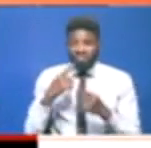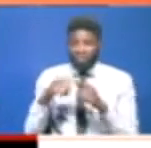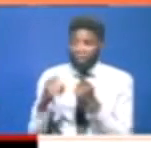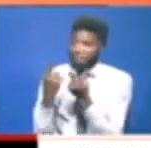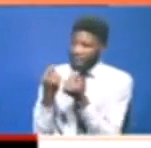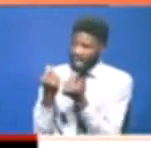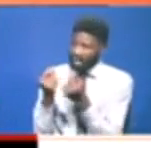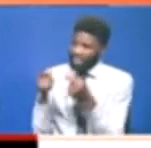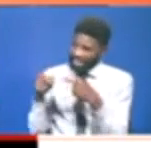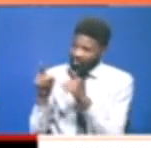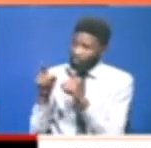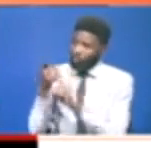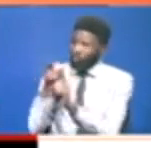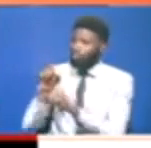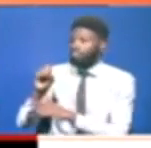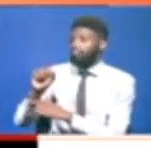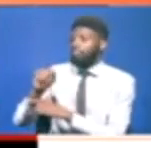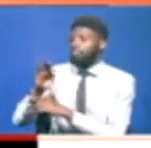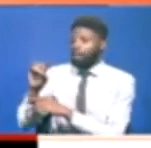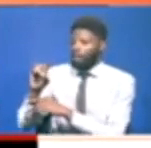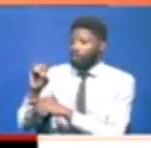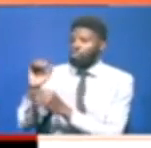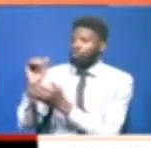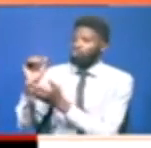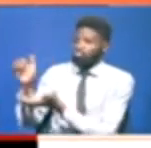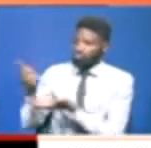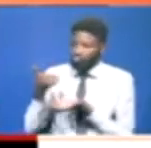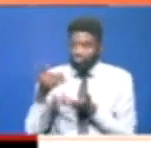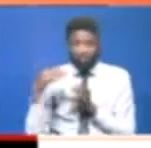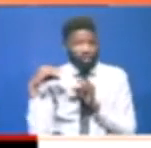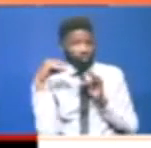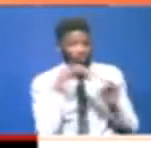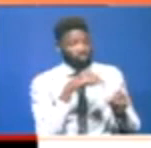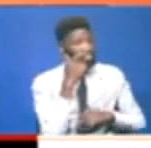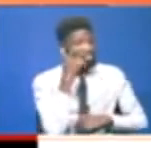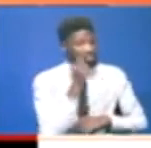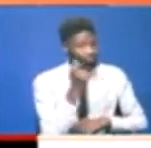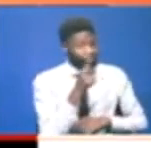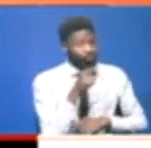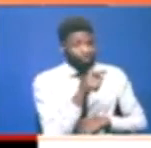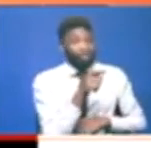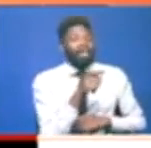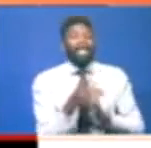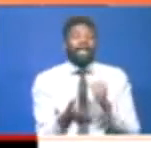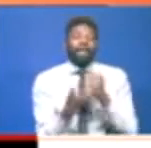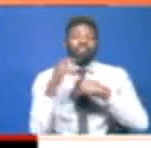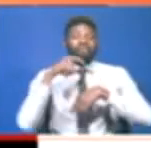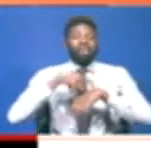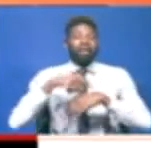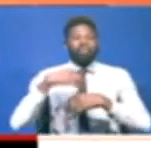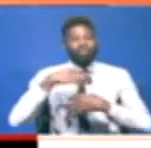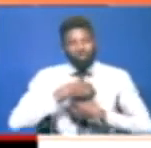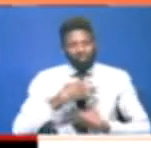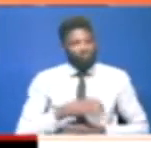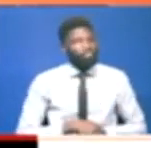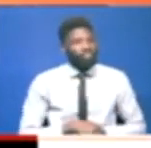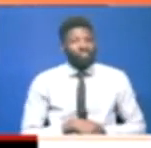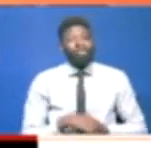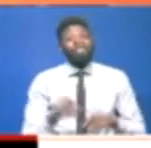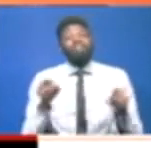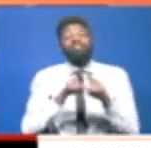now from the SACCO becomes very, very important at that time of your retirement. Mm-hmm. Yeah. Would you also want to tell people